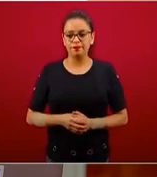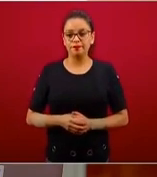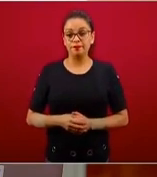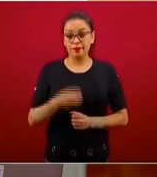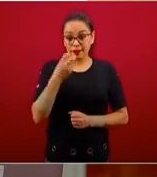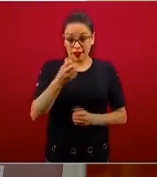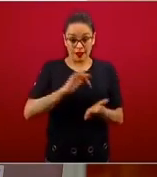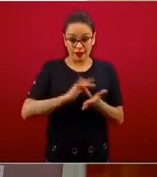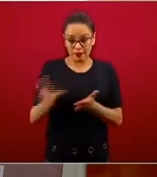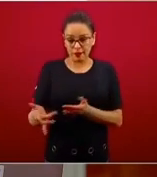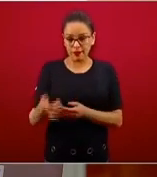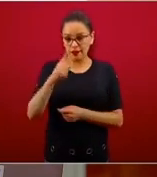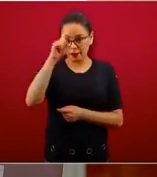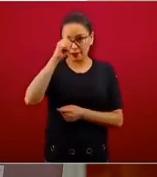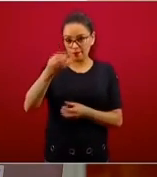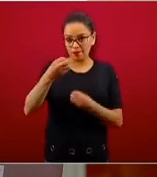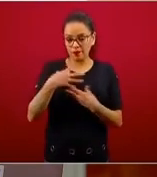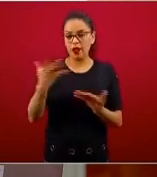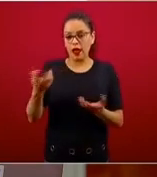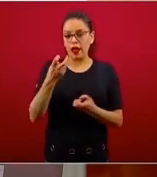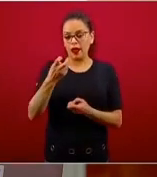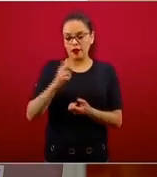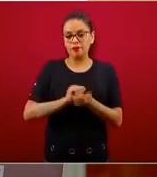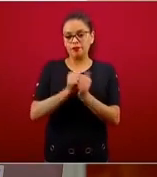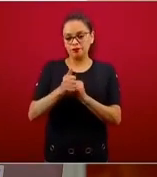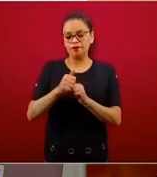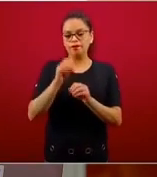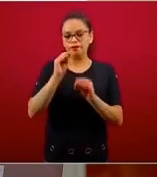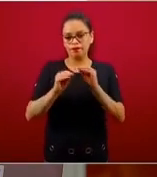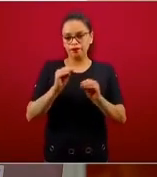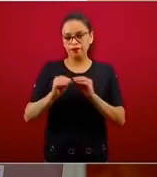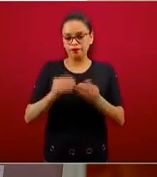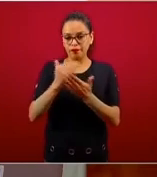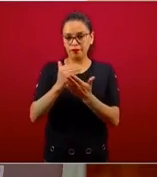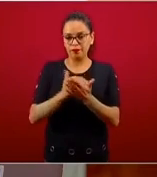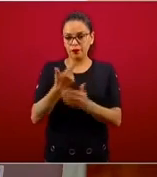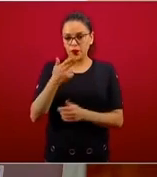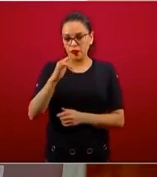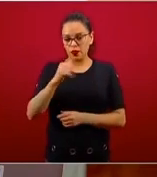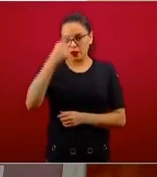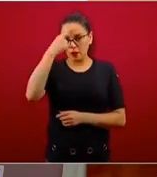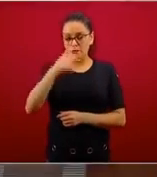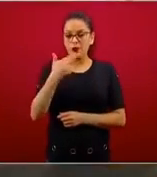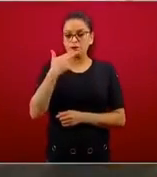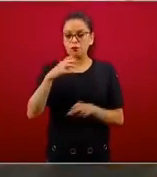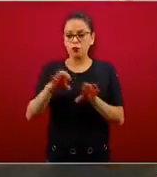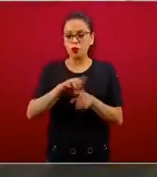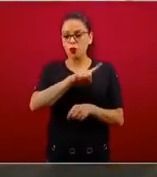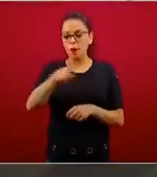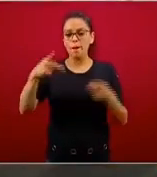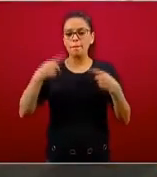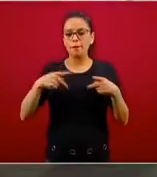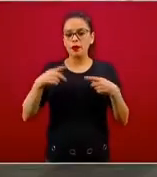to deal with es útil issues tanto related to para people with personas que viven con disabilities. discapacidad,